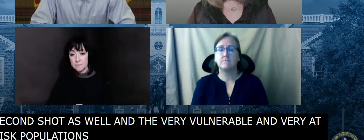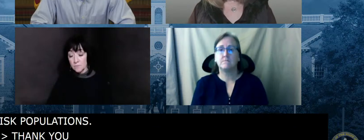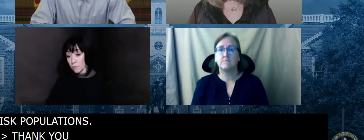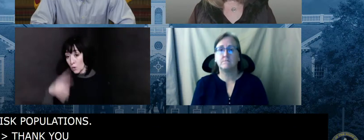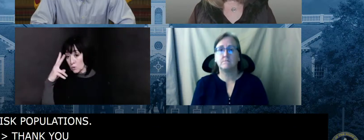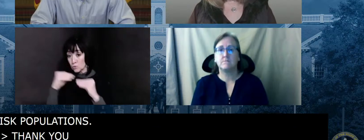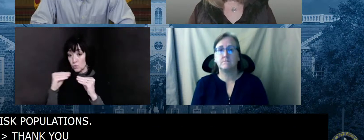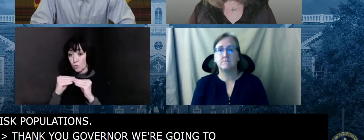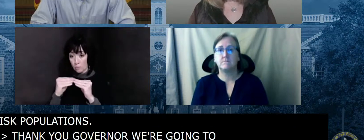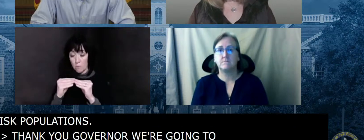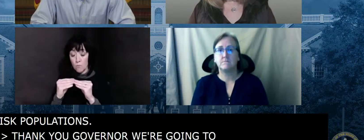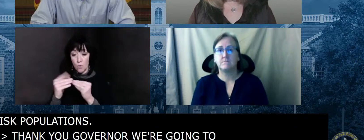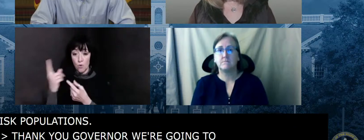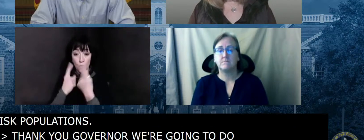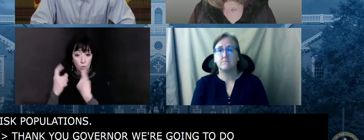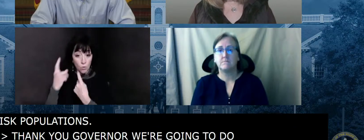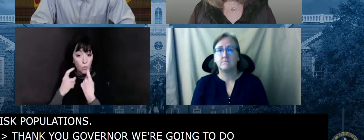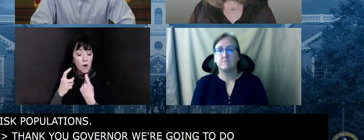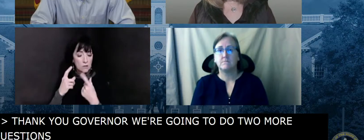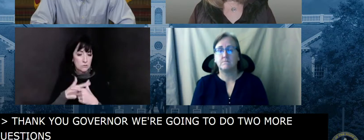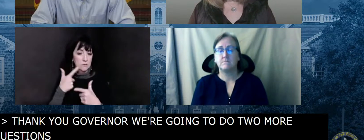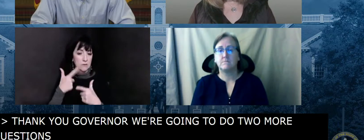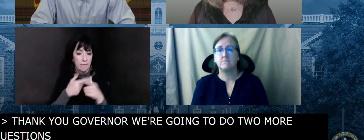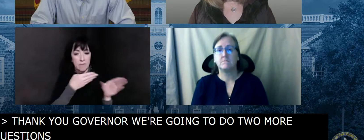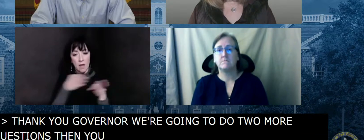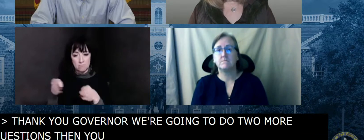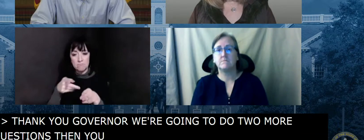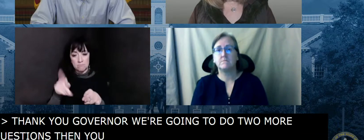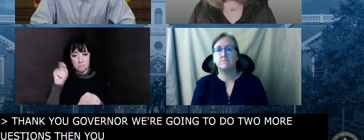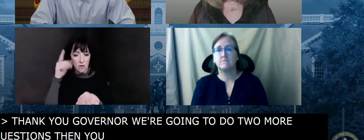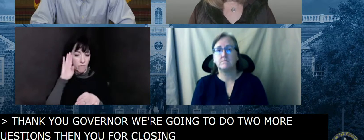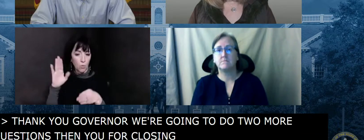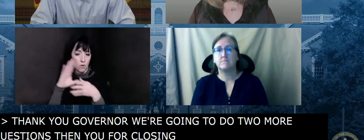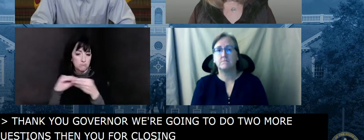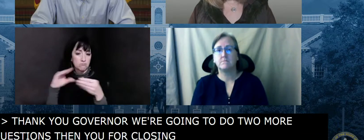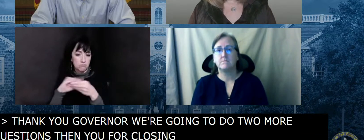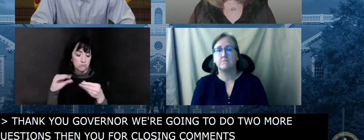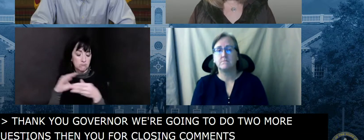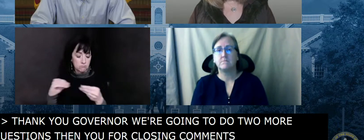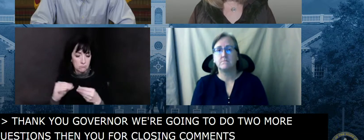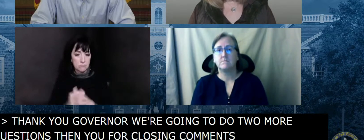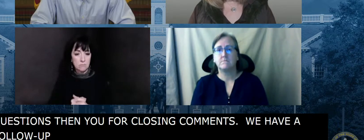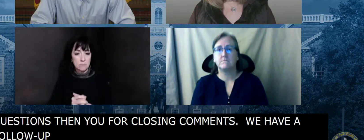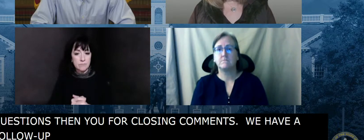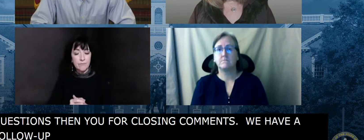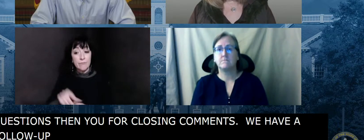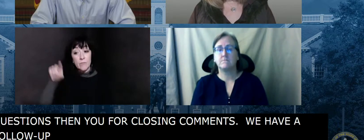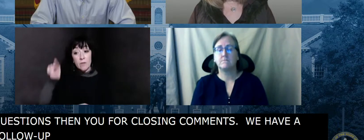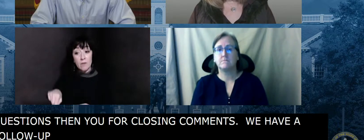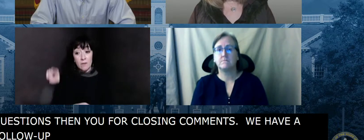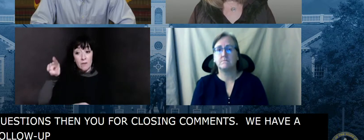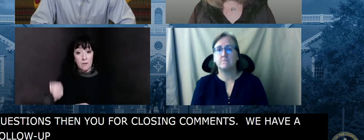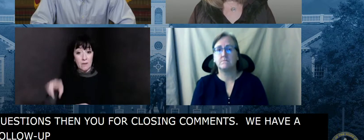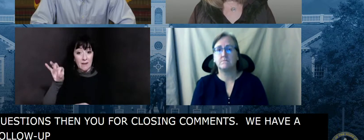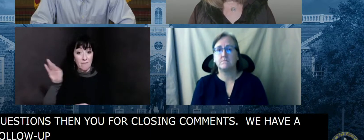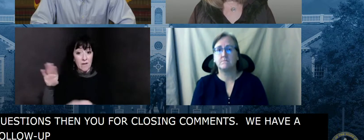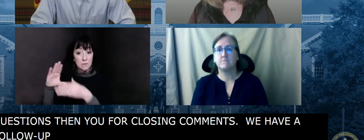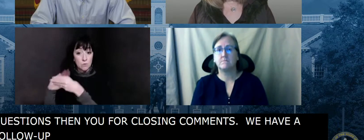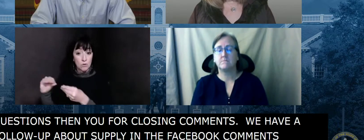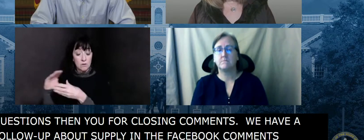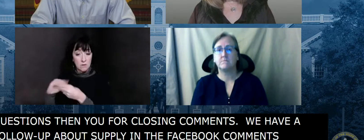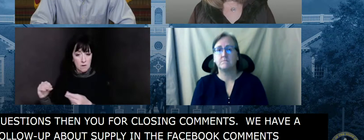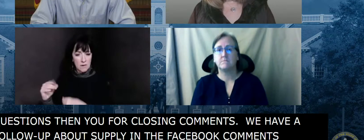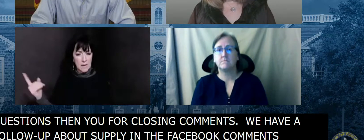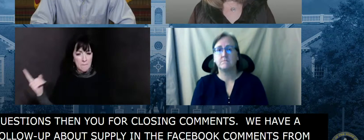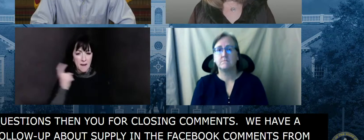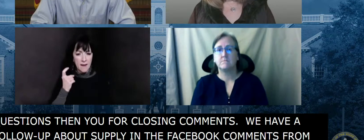you for closing comments. We have a follow-up about supply in the Facebook comments from Phyllis Lacates, who asked,